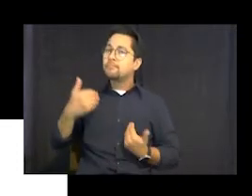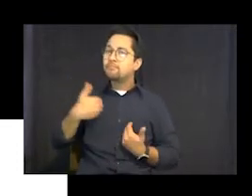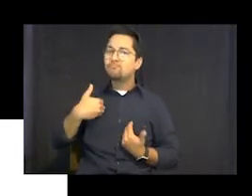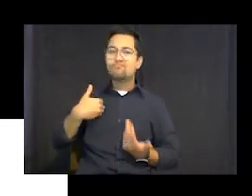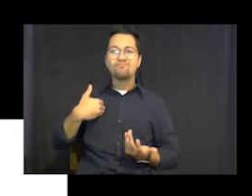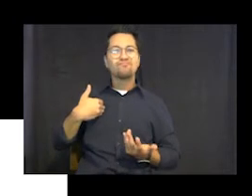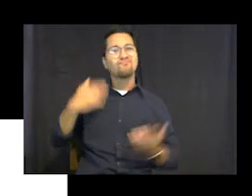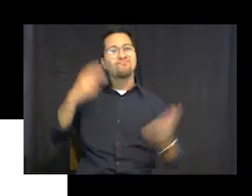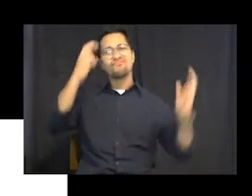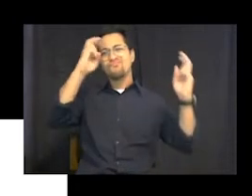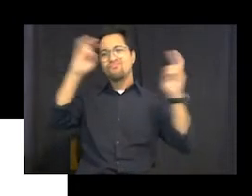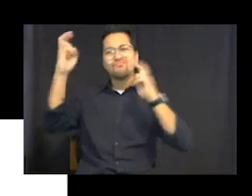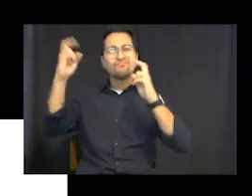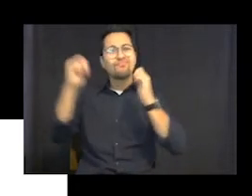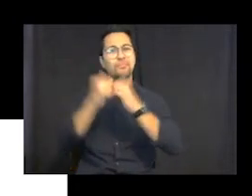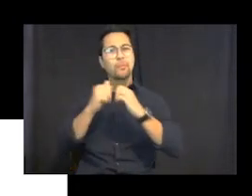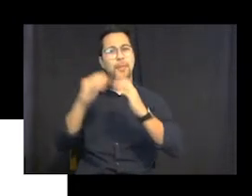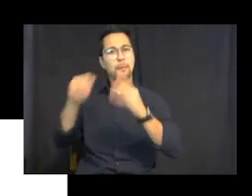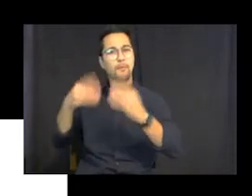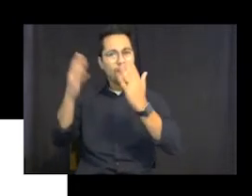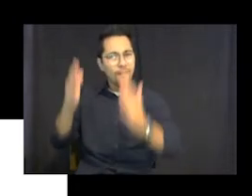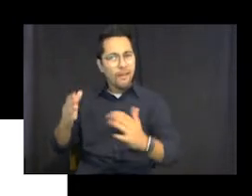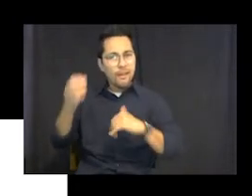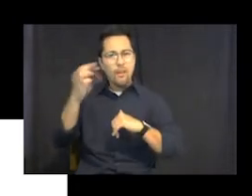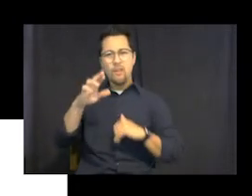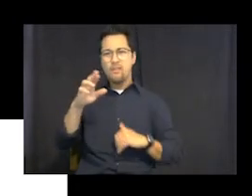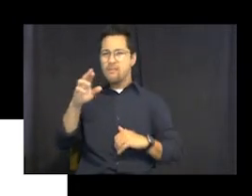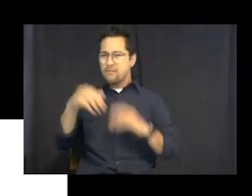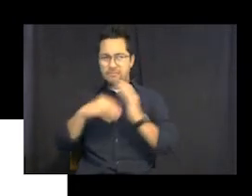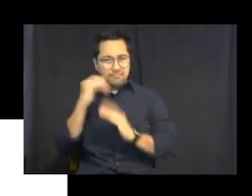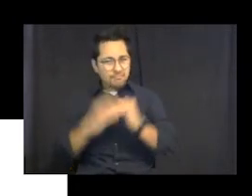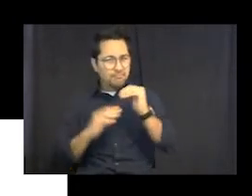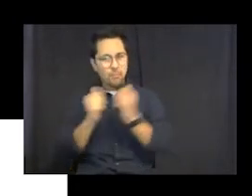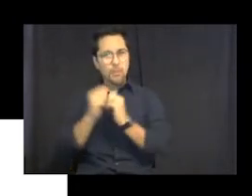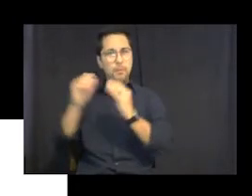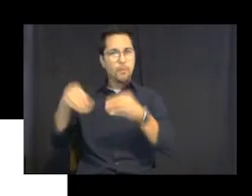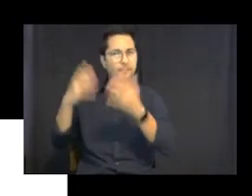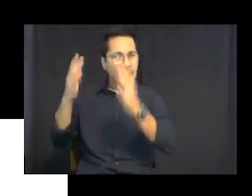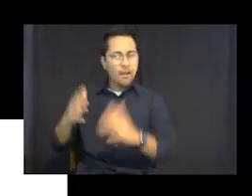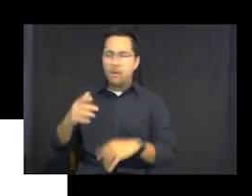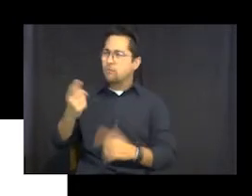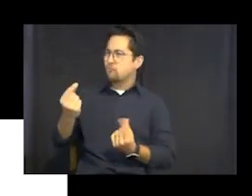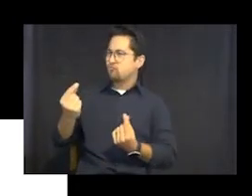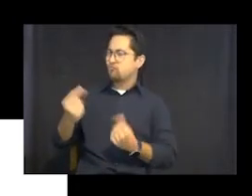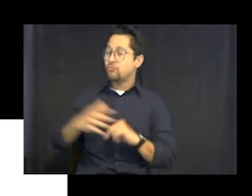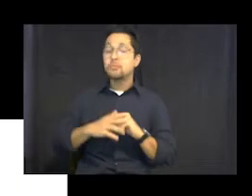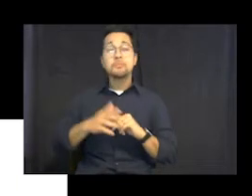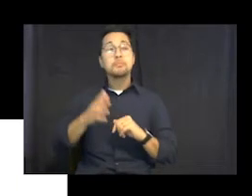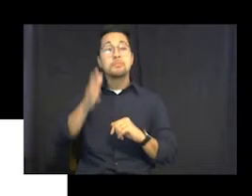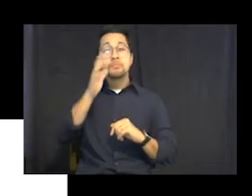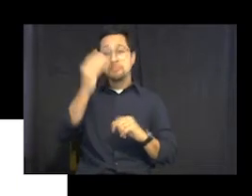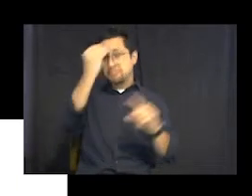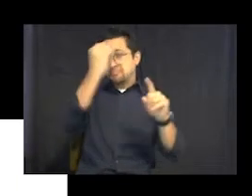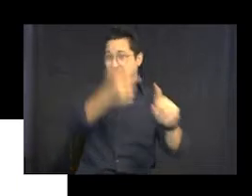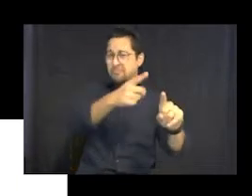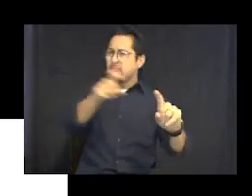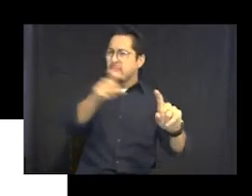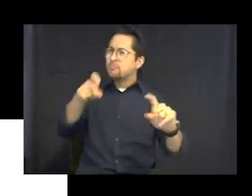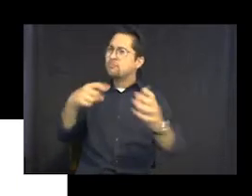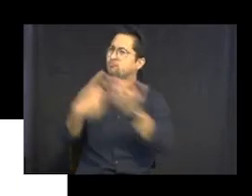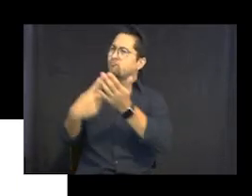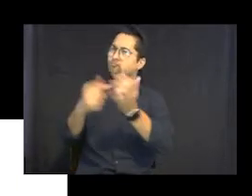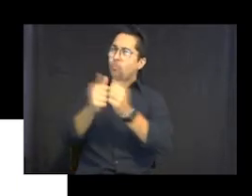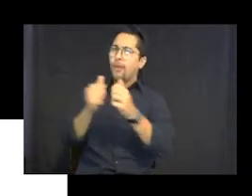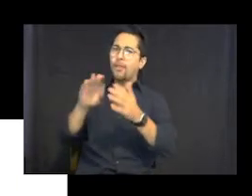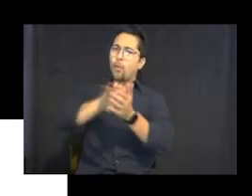if they're having an issue with a provider or they're not comfortable with a provider? I would let the individual know to talk to your